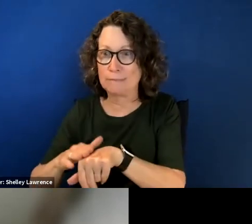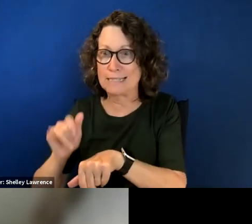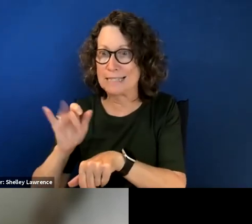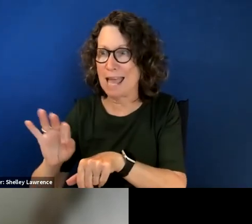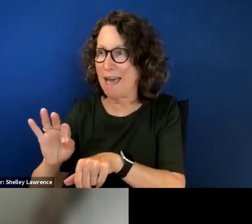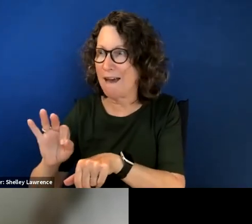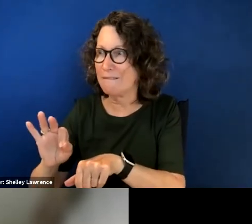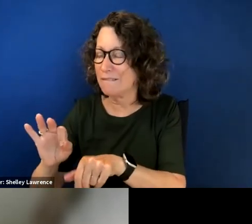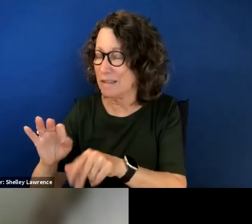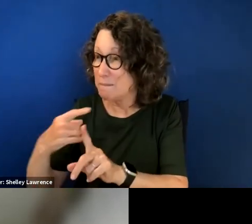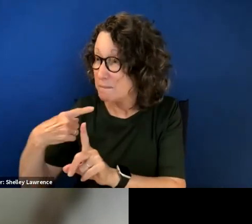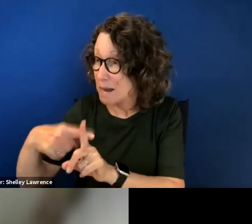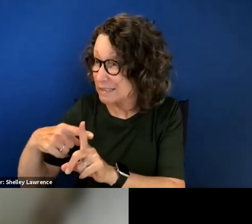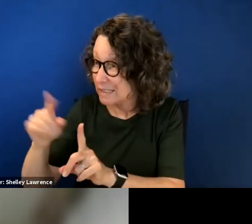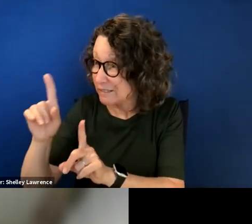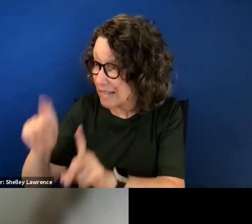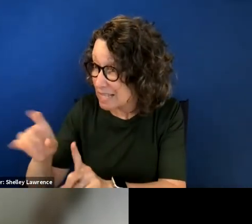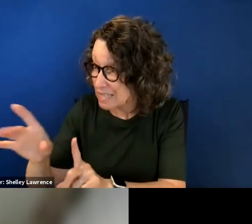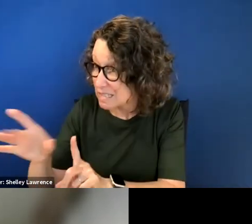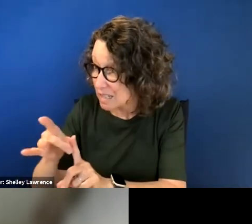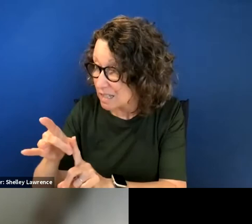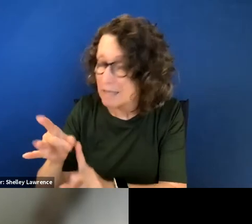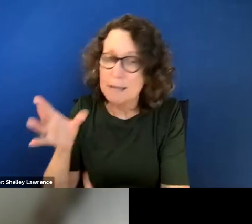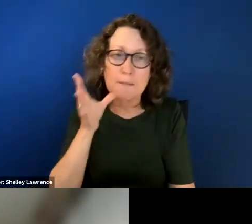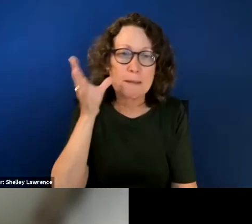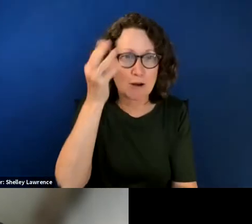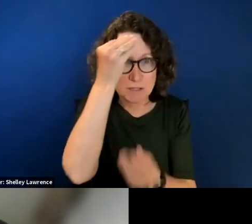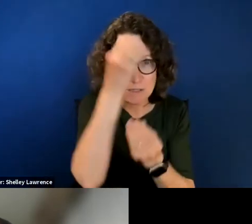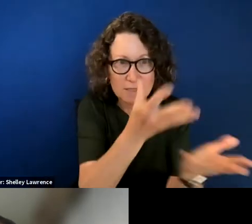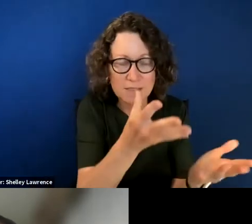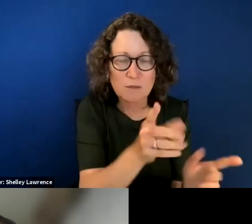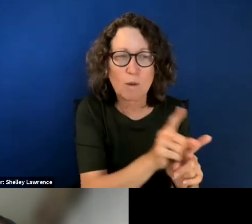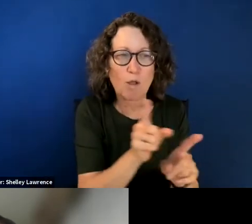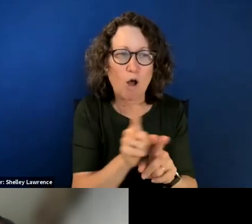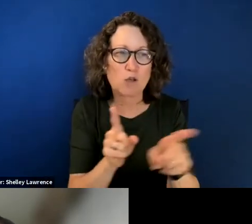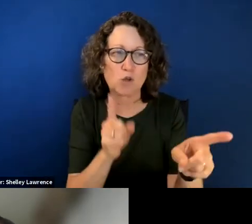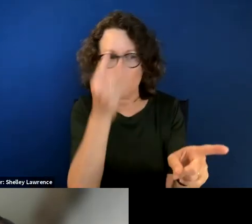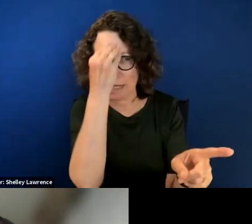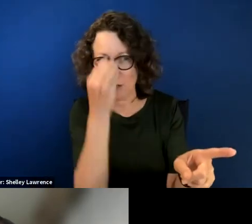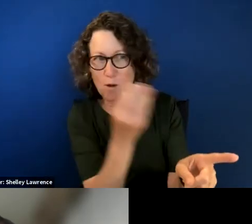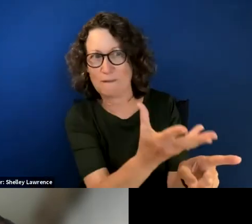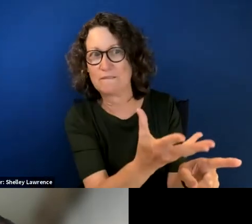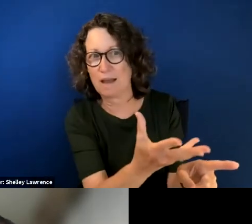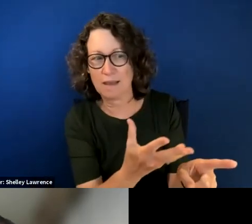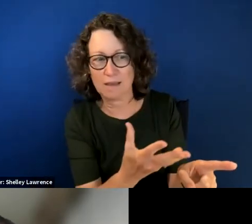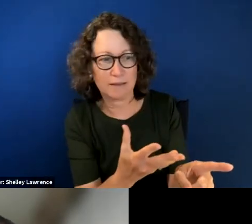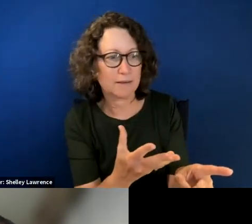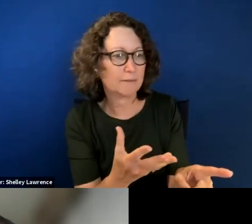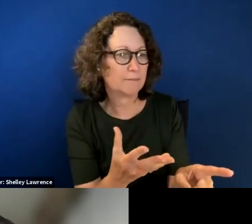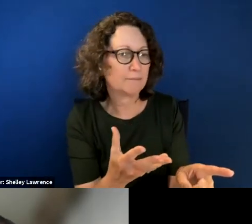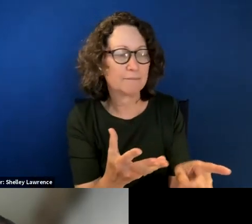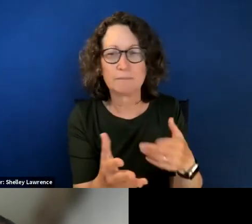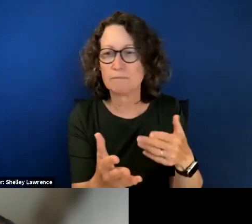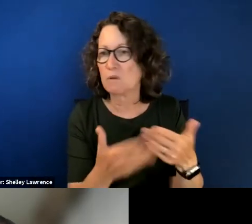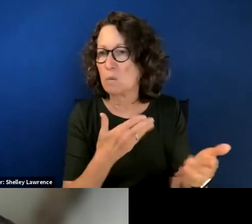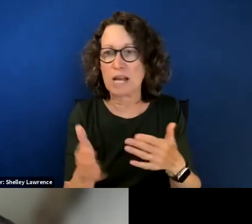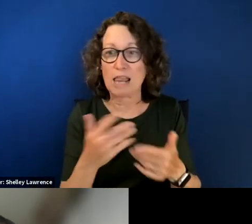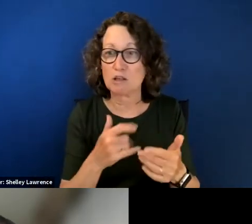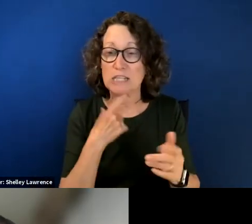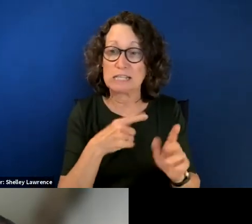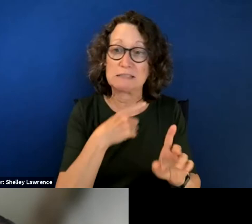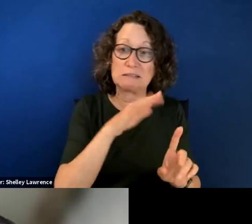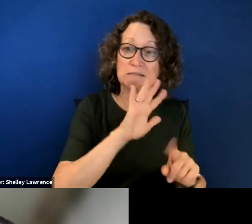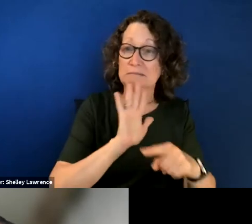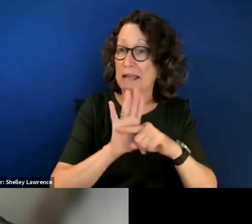there's a positive test, parents will also be notified regardless of whether it's negative